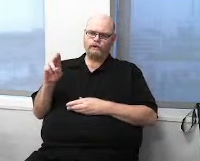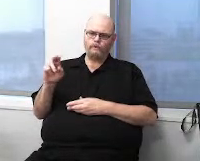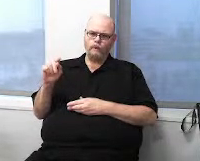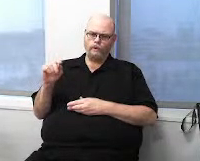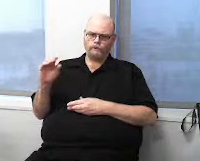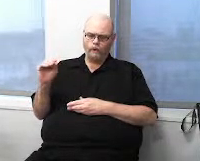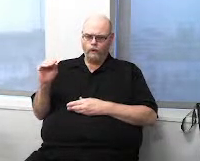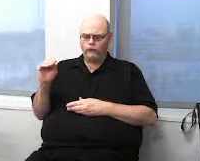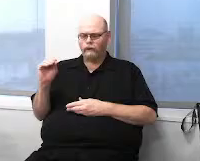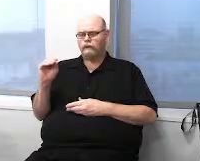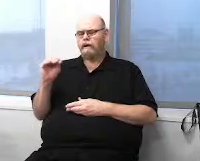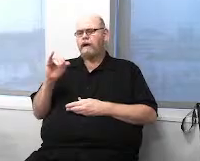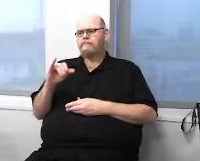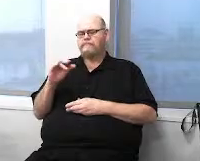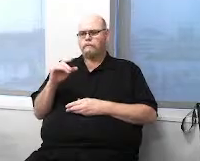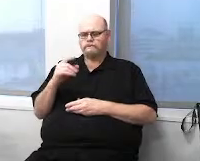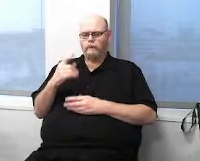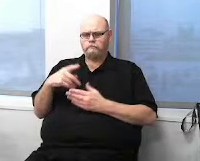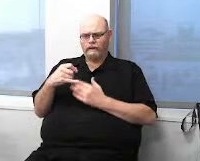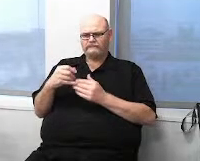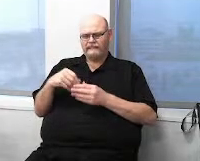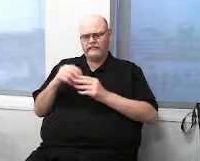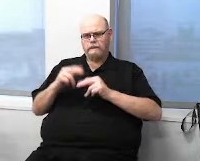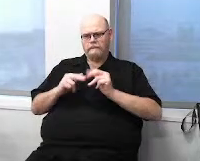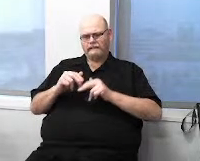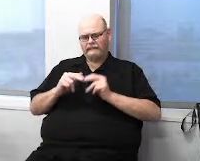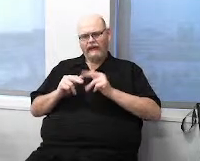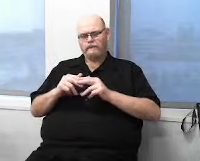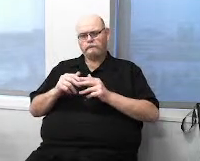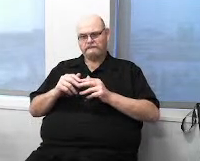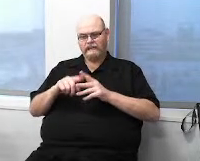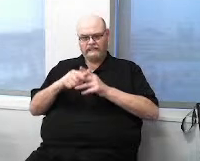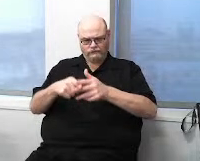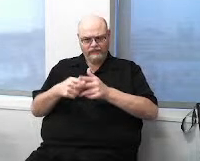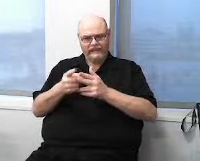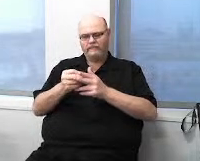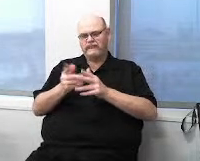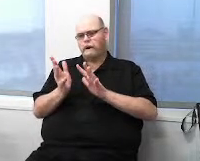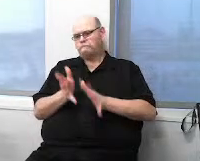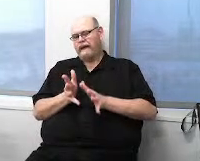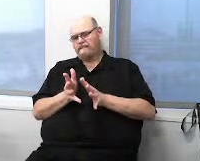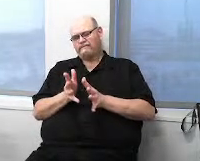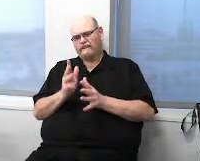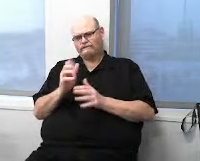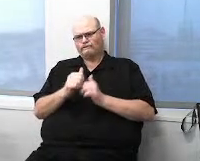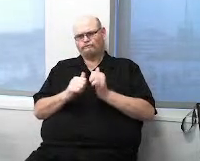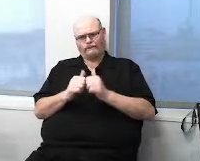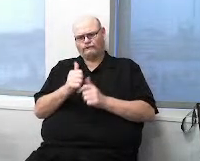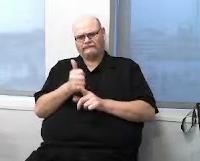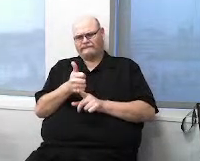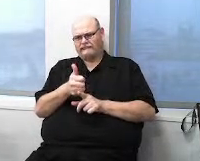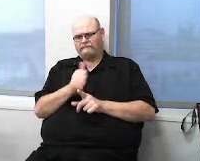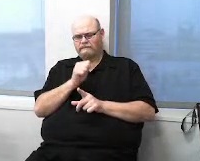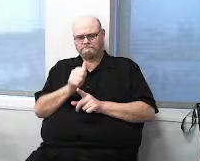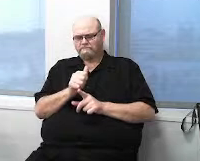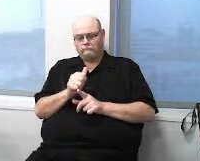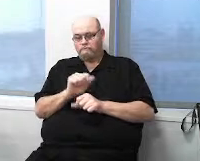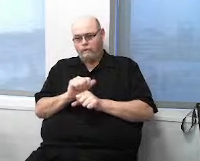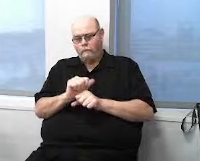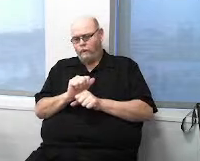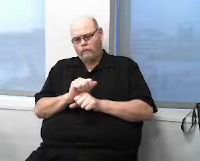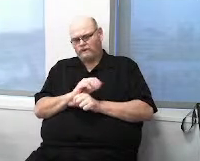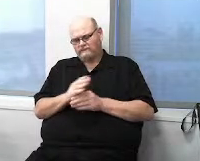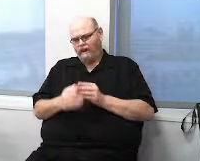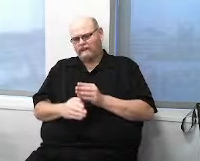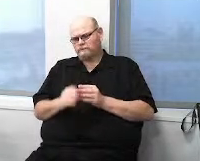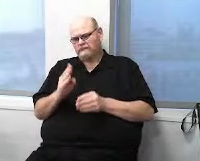in the building, was actually built, initiated, and it was abandoned. It was just basically abandoned. The structure itself was abandoned. There's no